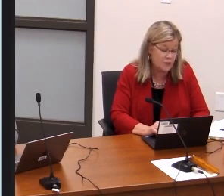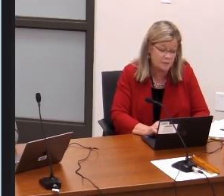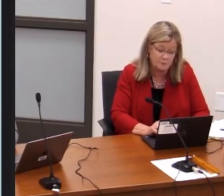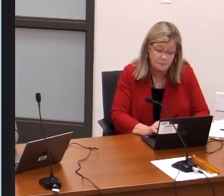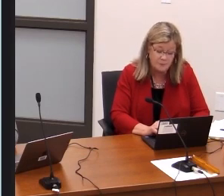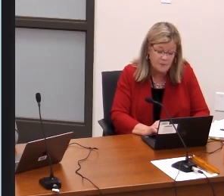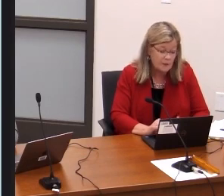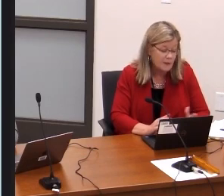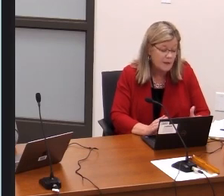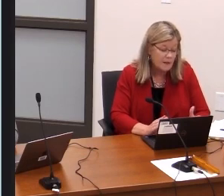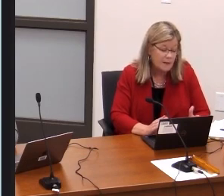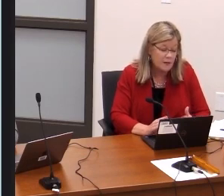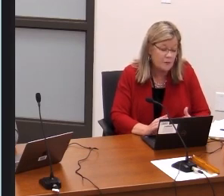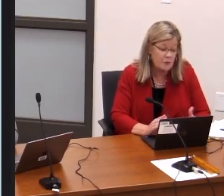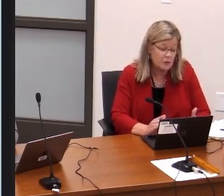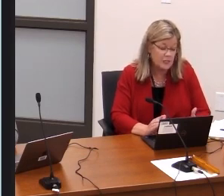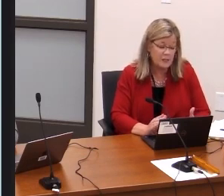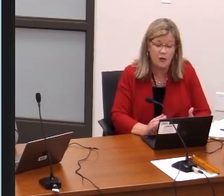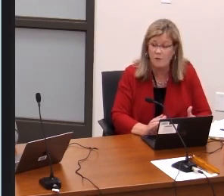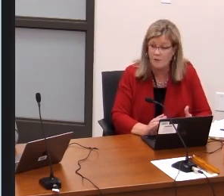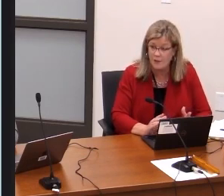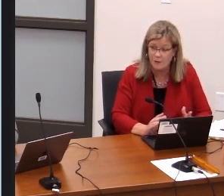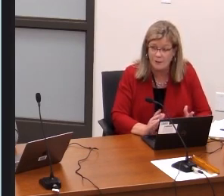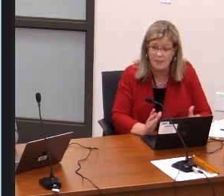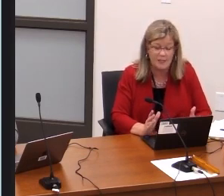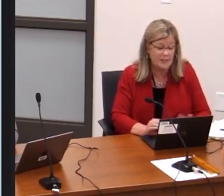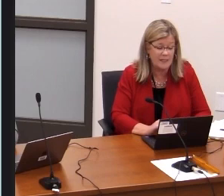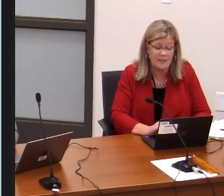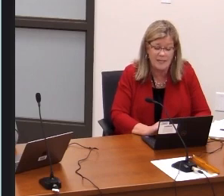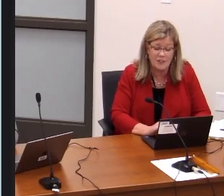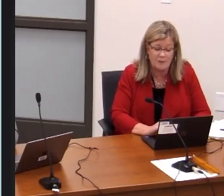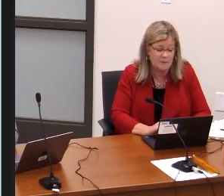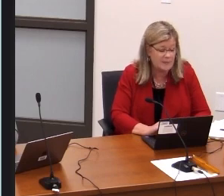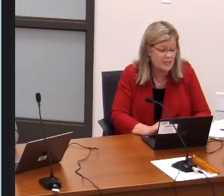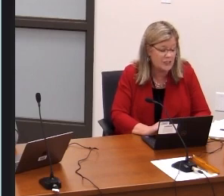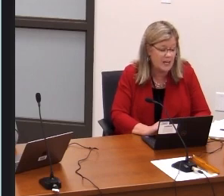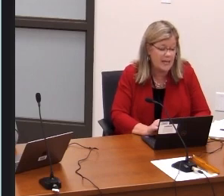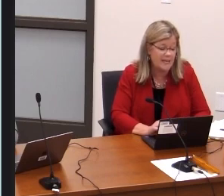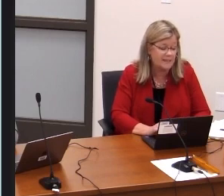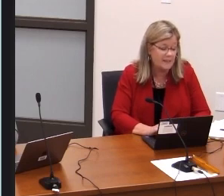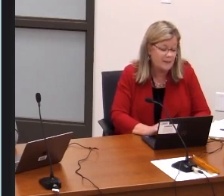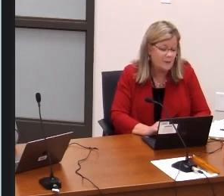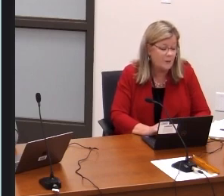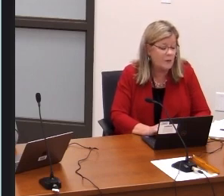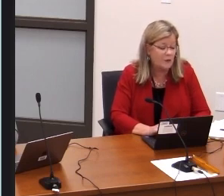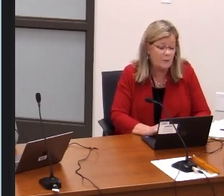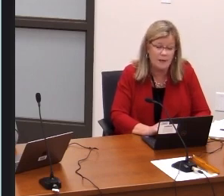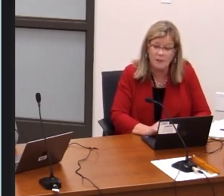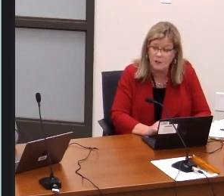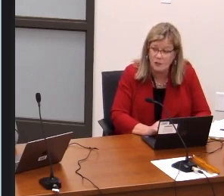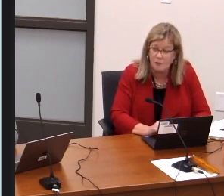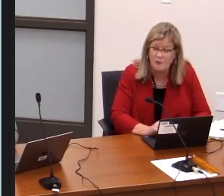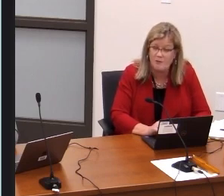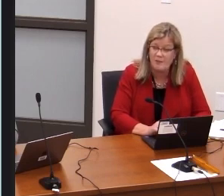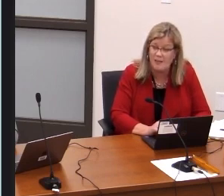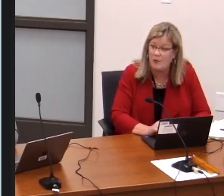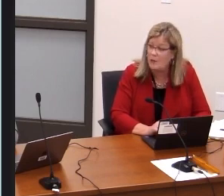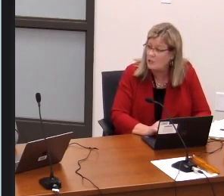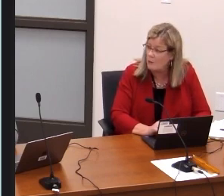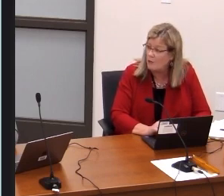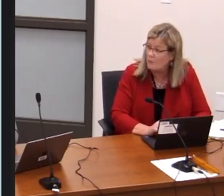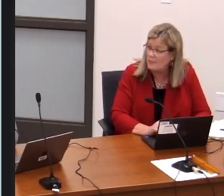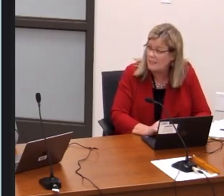lot of information. When you look at the overview, and each section kind of has, a little